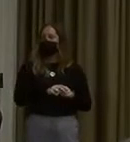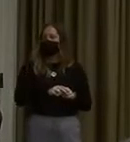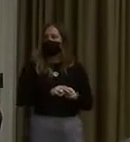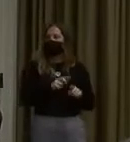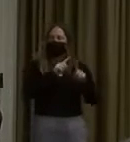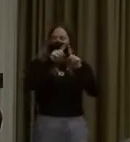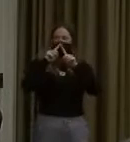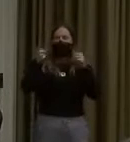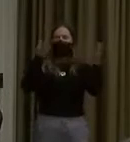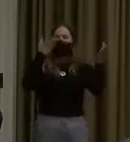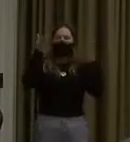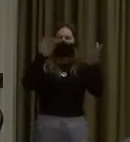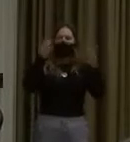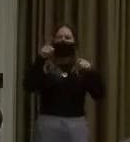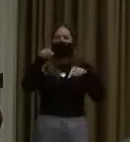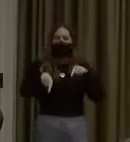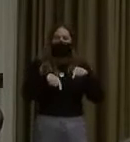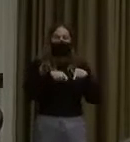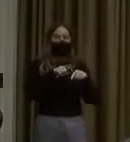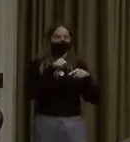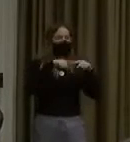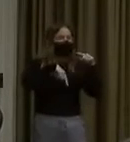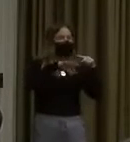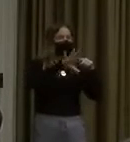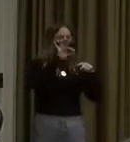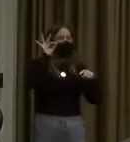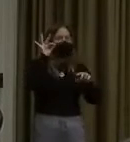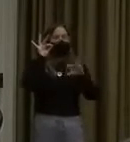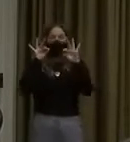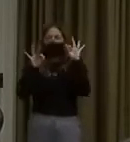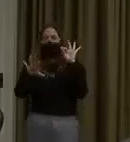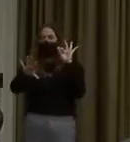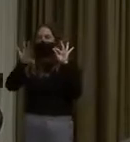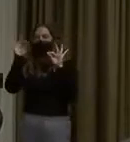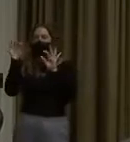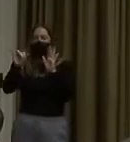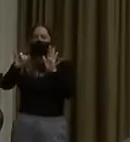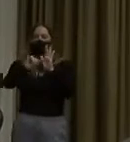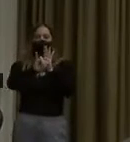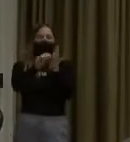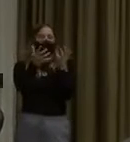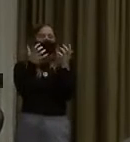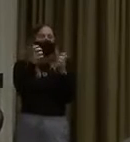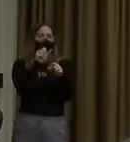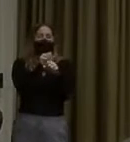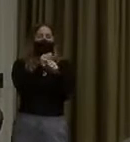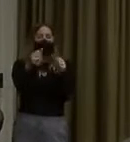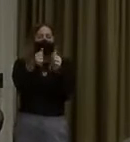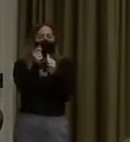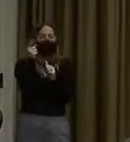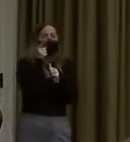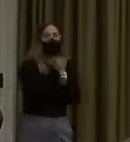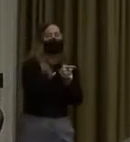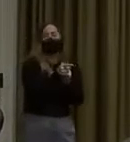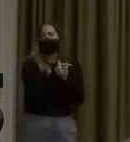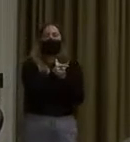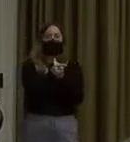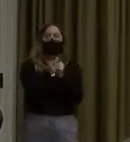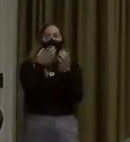we can't do it by cherry picking an identity we want to work with, that we have to look at that integration of what's going on in these